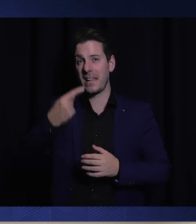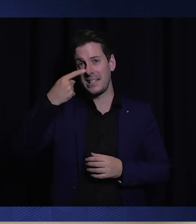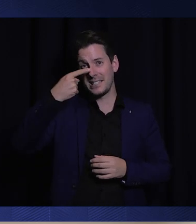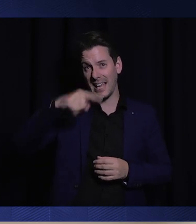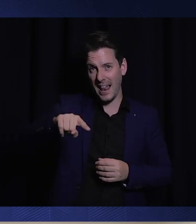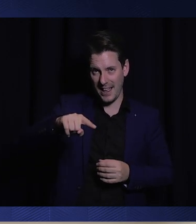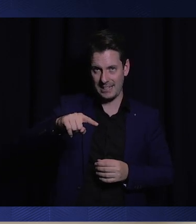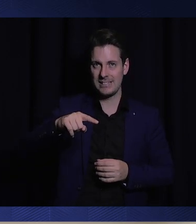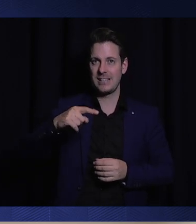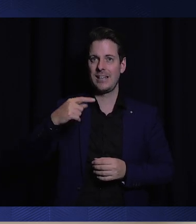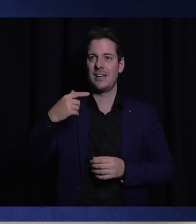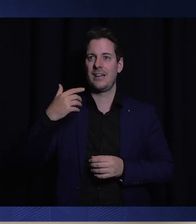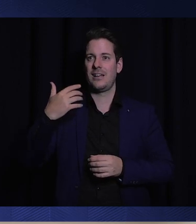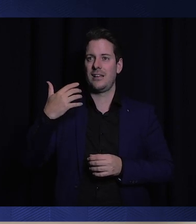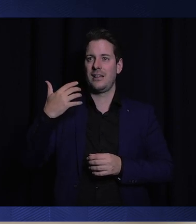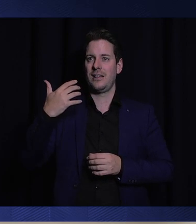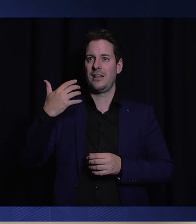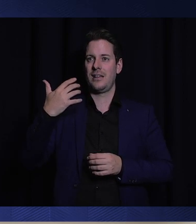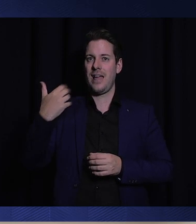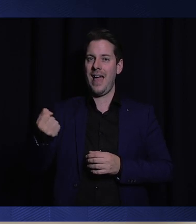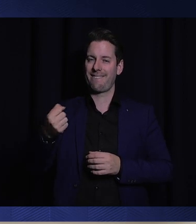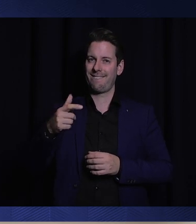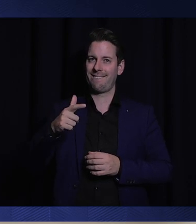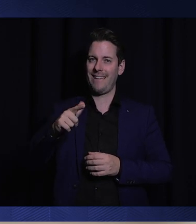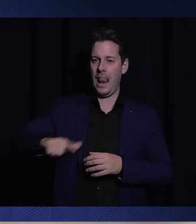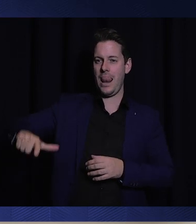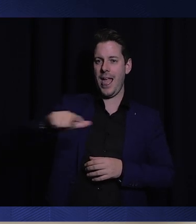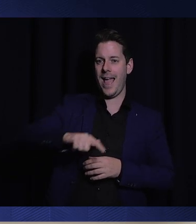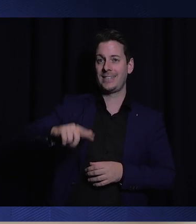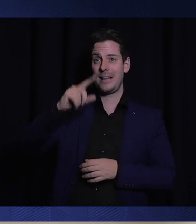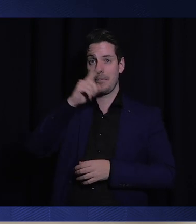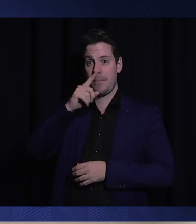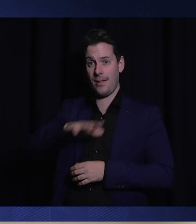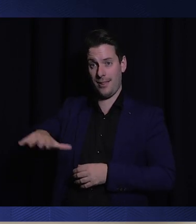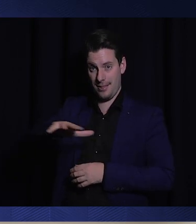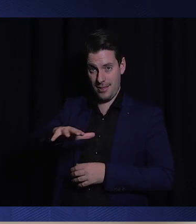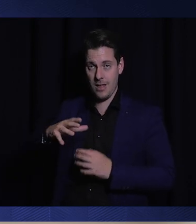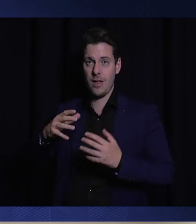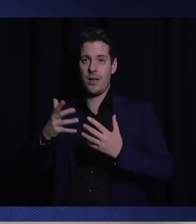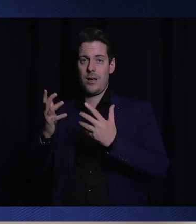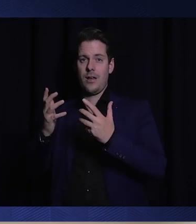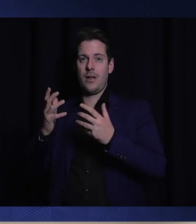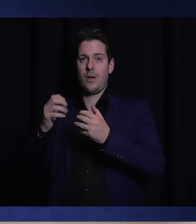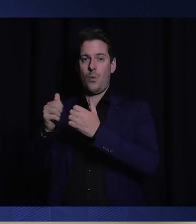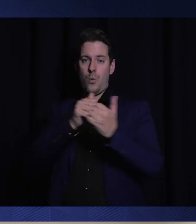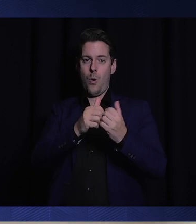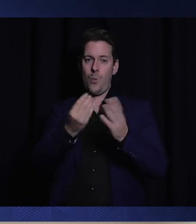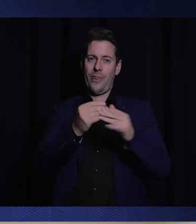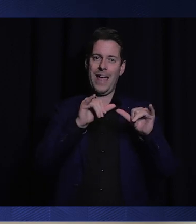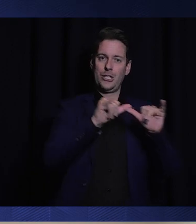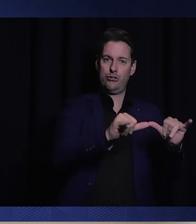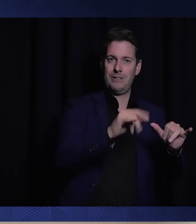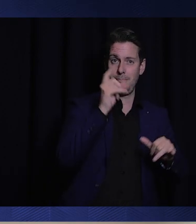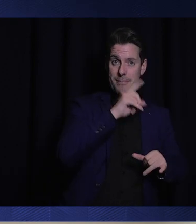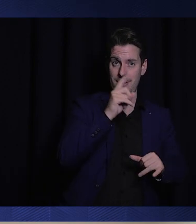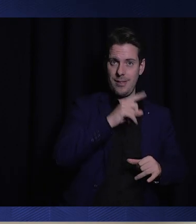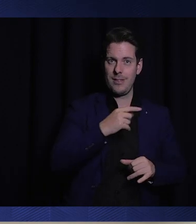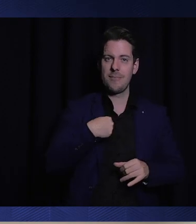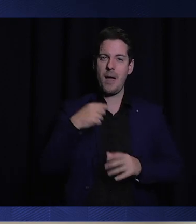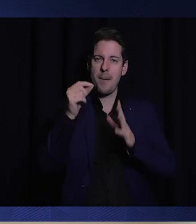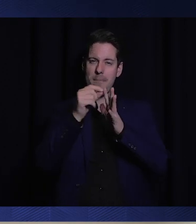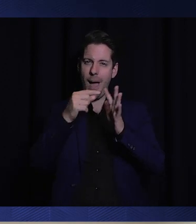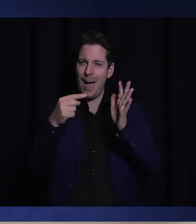like the receiving of the waters. So this is one of the policy that you have to think about, the